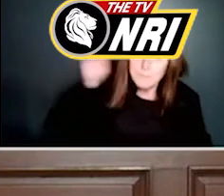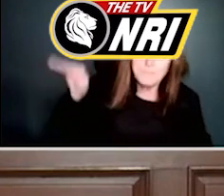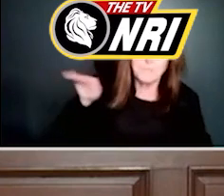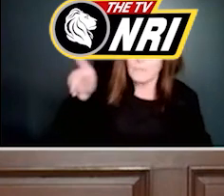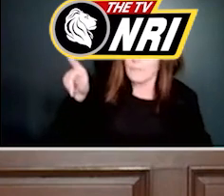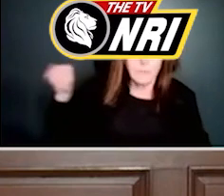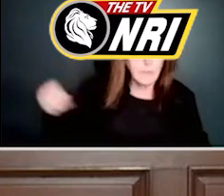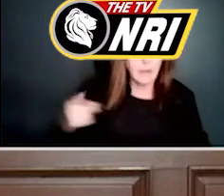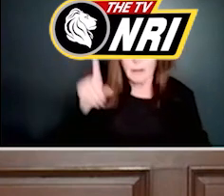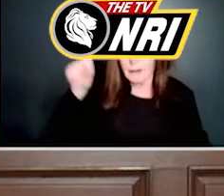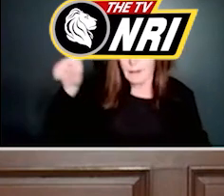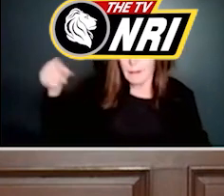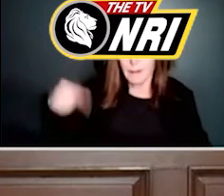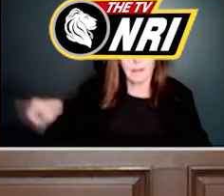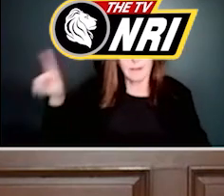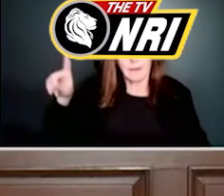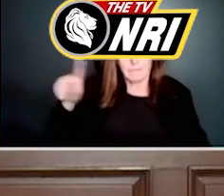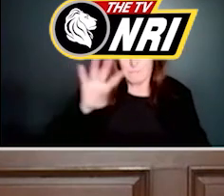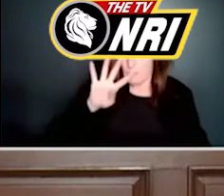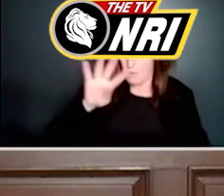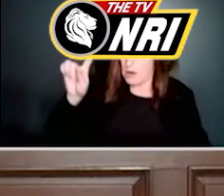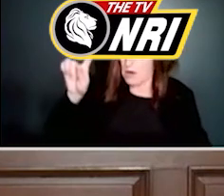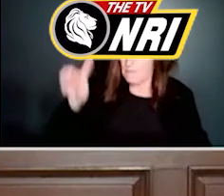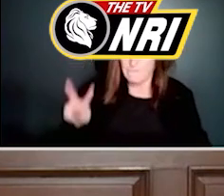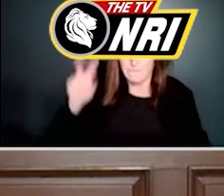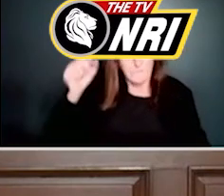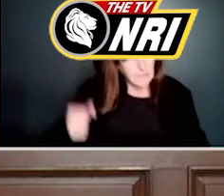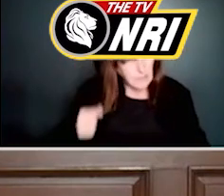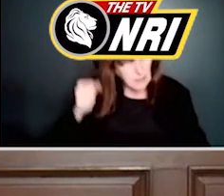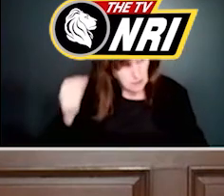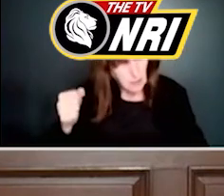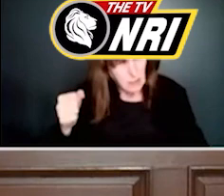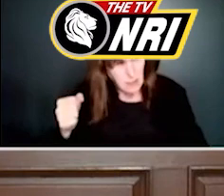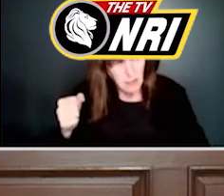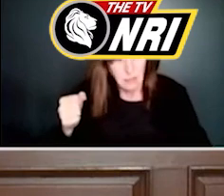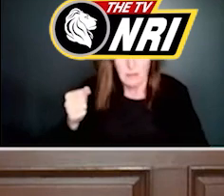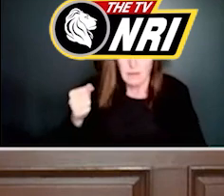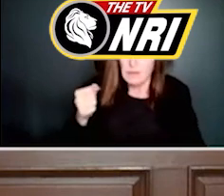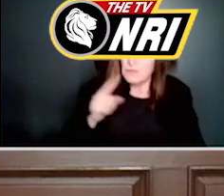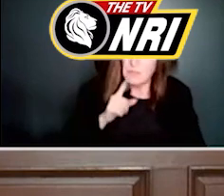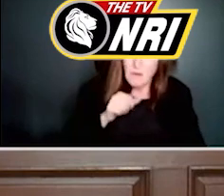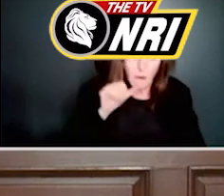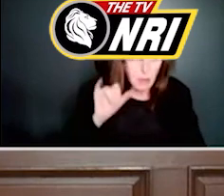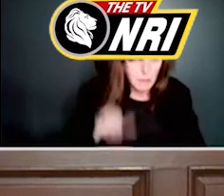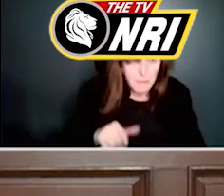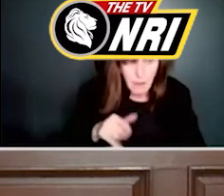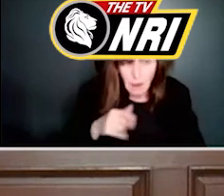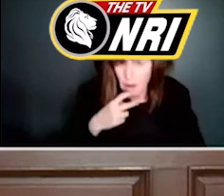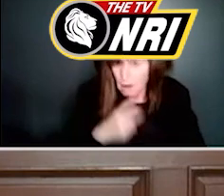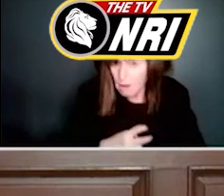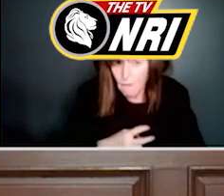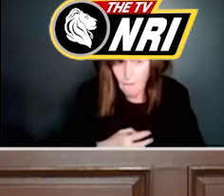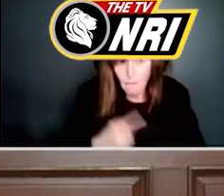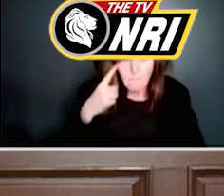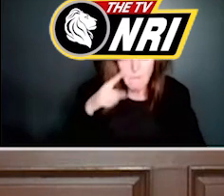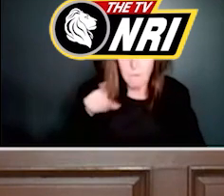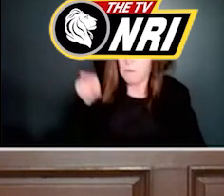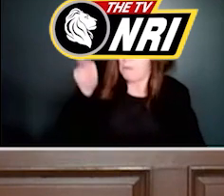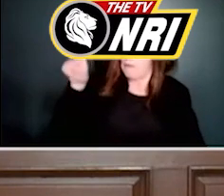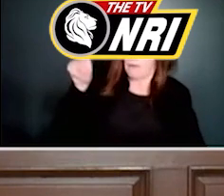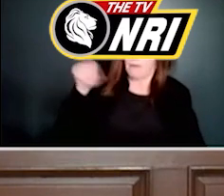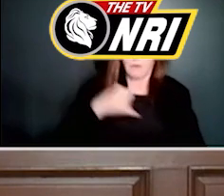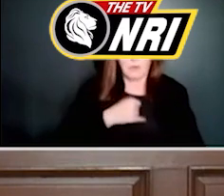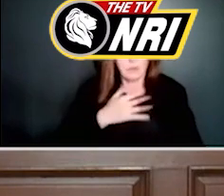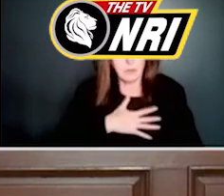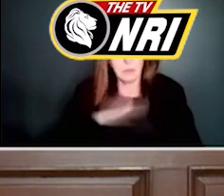It's not that hard for the Prime Minister and his team to sit around the table when you have 13 premiers all wanting to have a meeting.